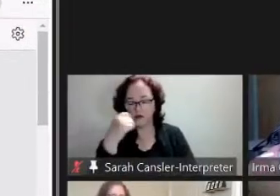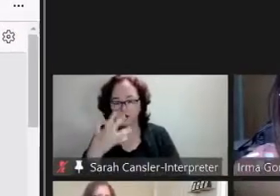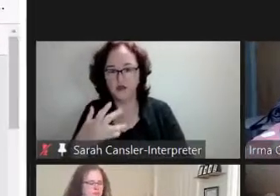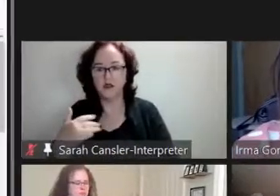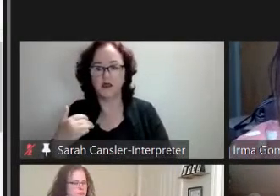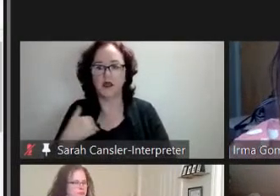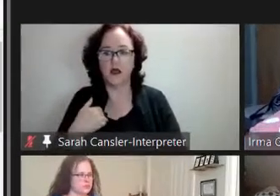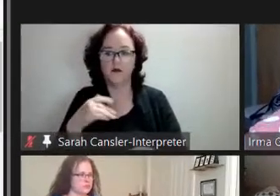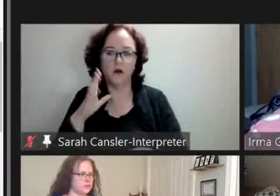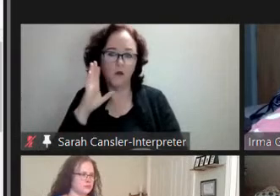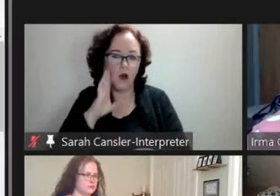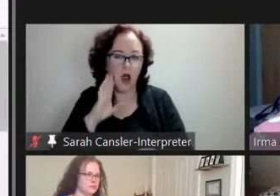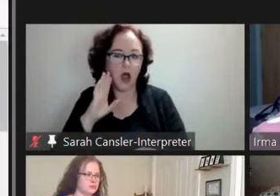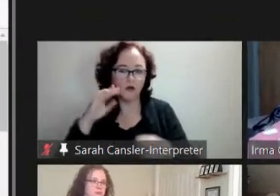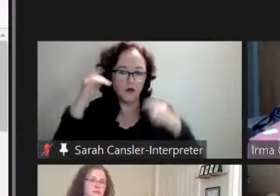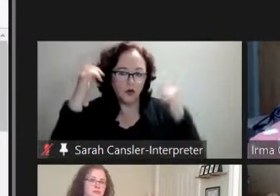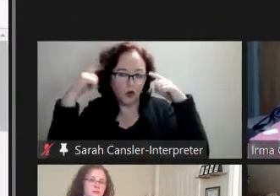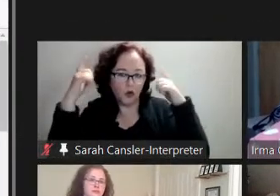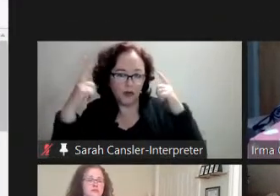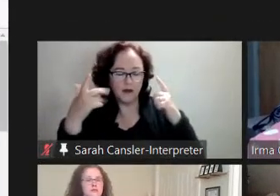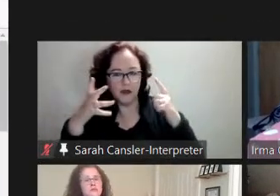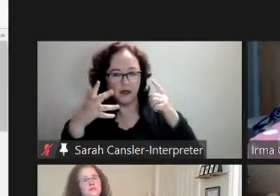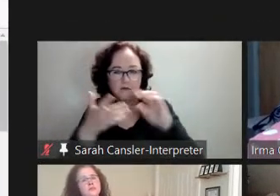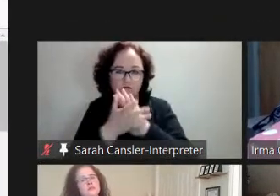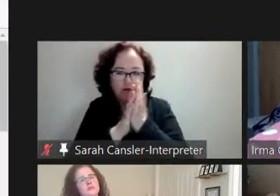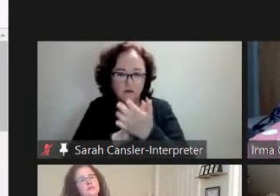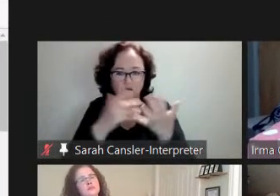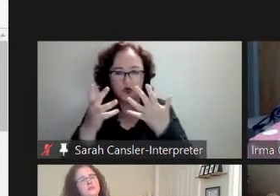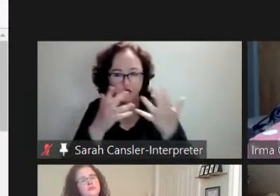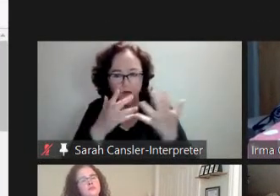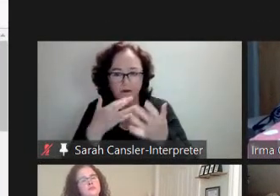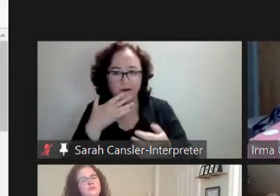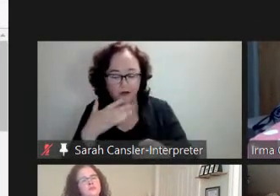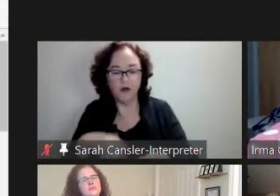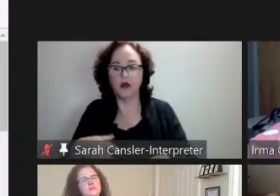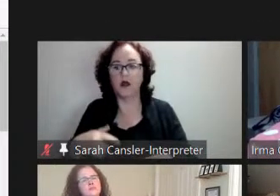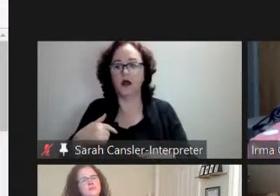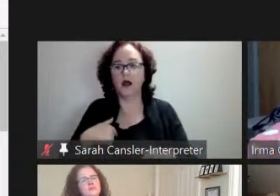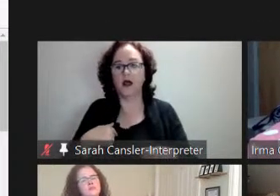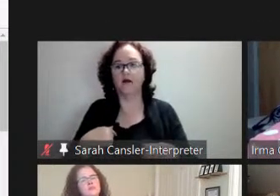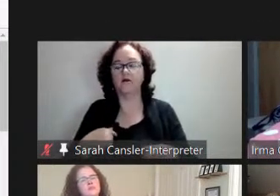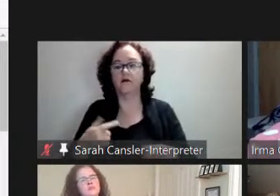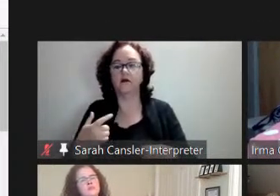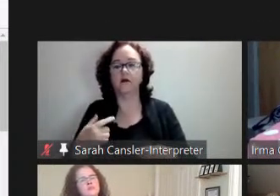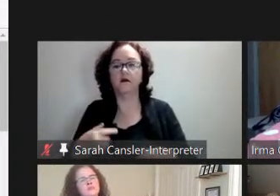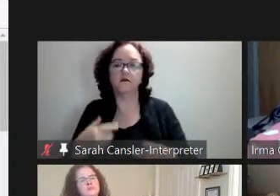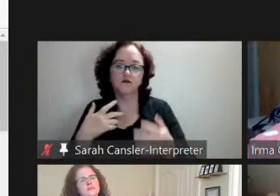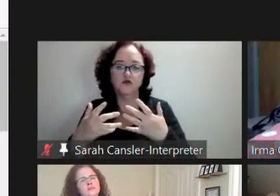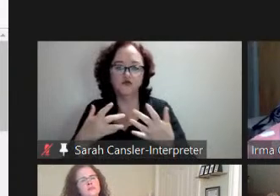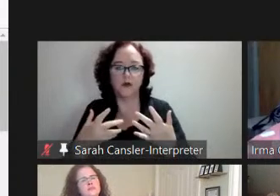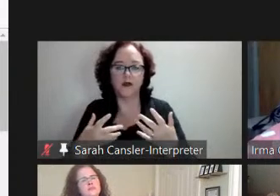curly hair that's going kind of gray. I'm wearing a blue light pullover sweatshirt.